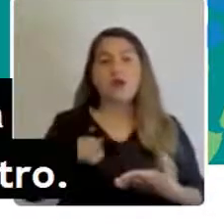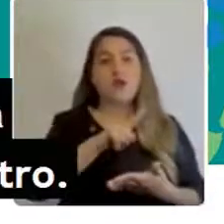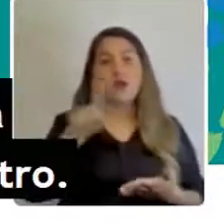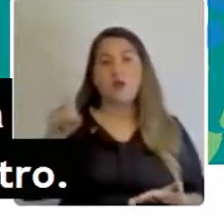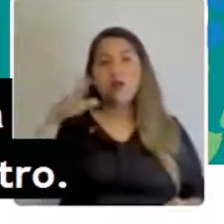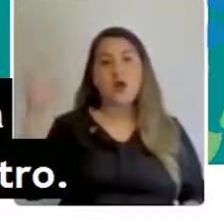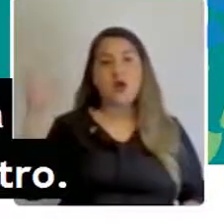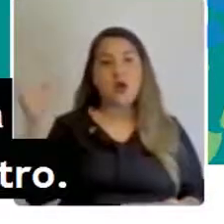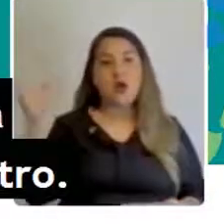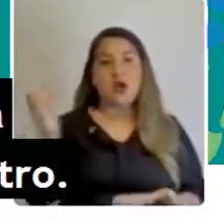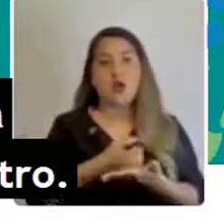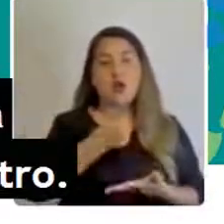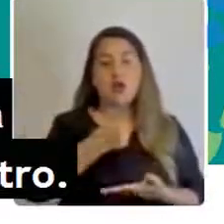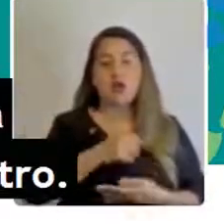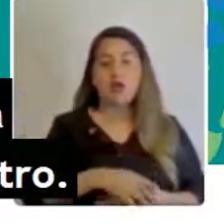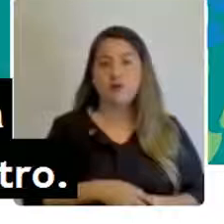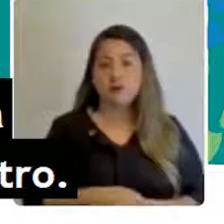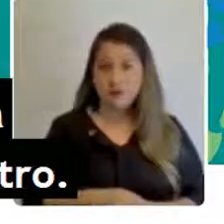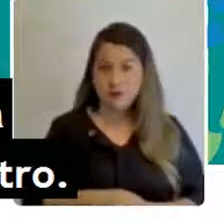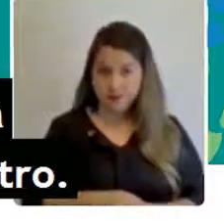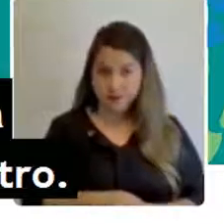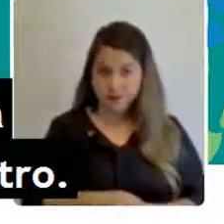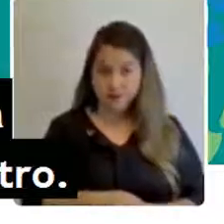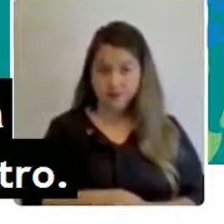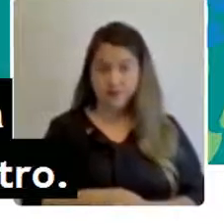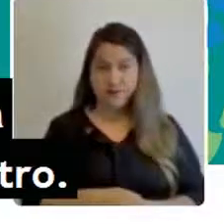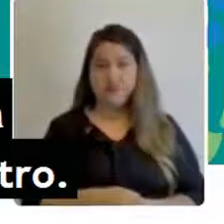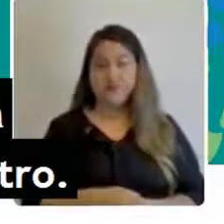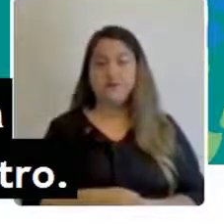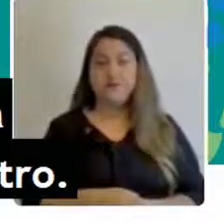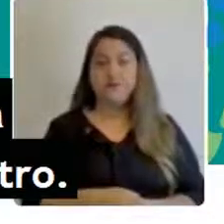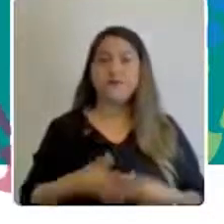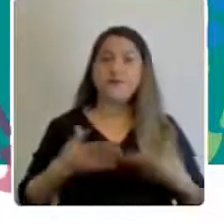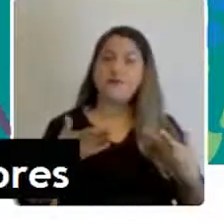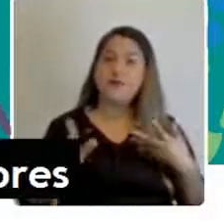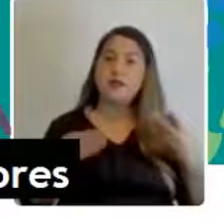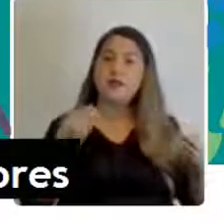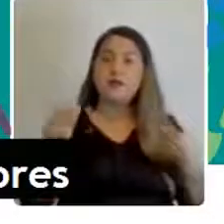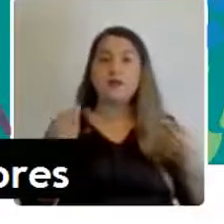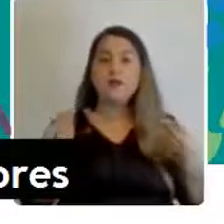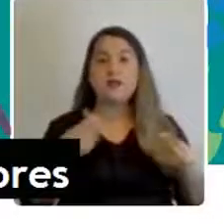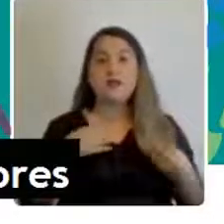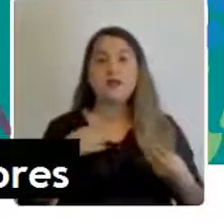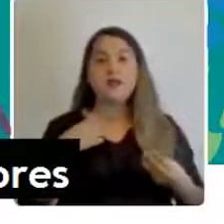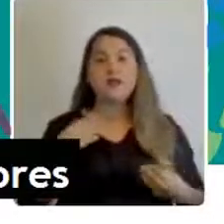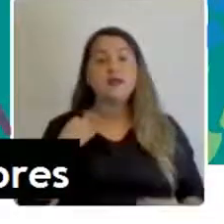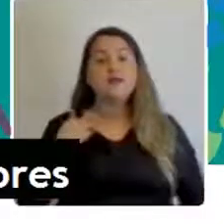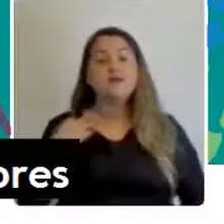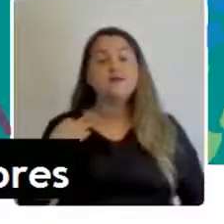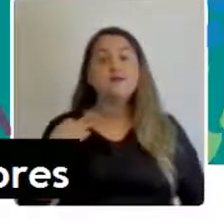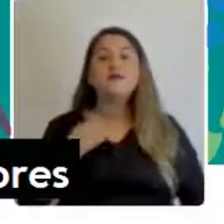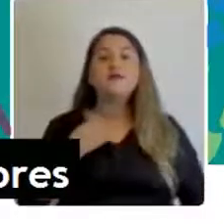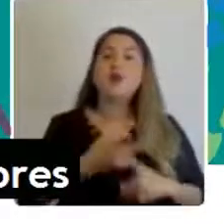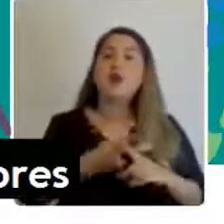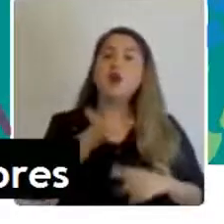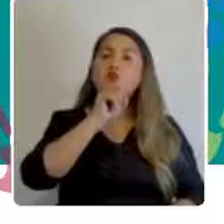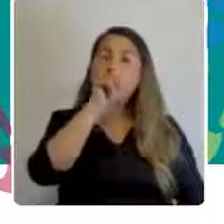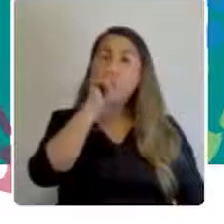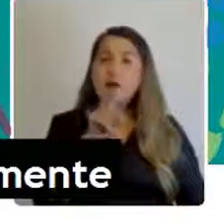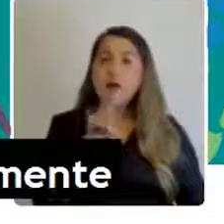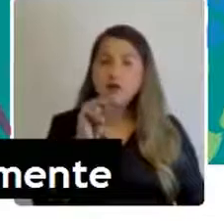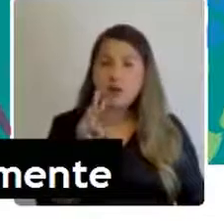Qué difícil, ¿y qué queda entonces para estados menos poderosos como el nuestro? Hay una pregunta para los tres